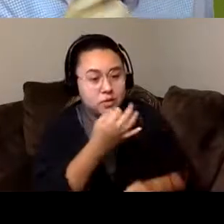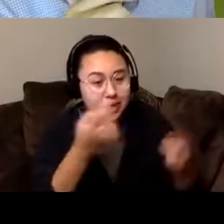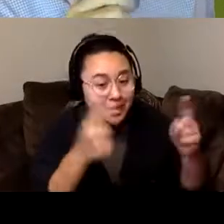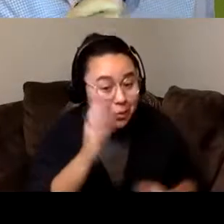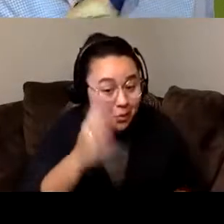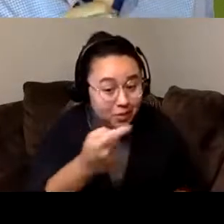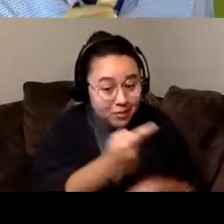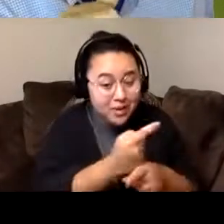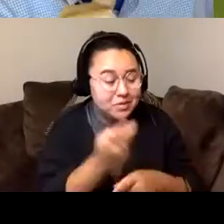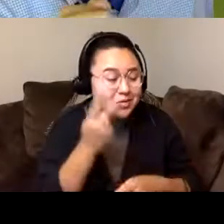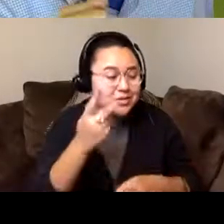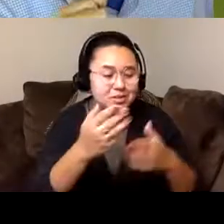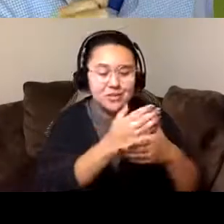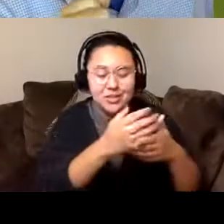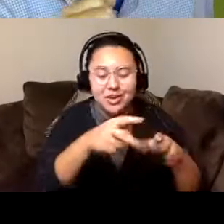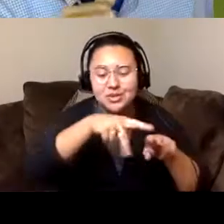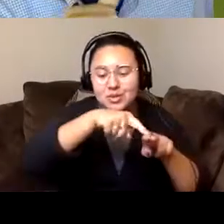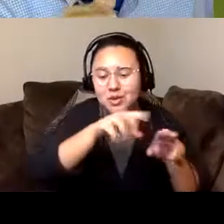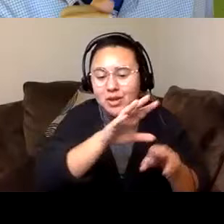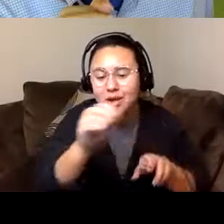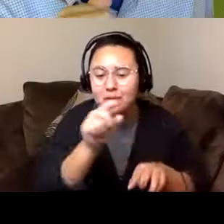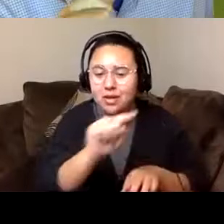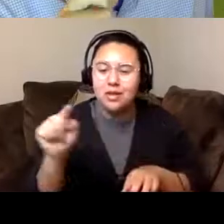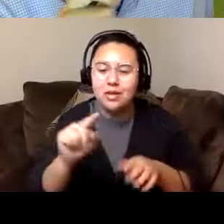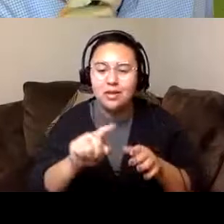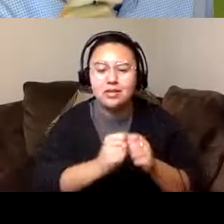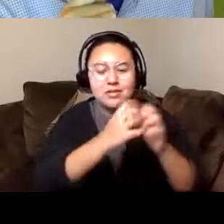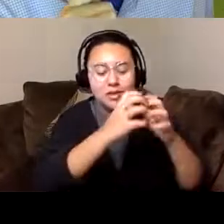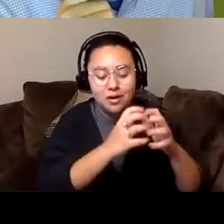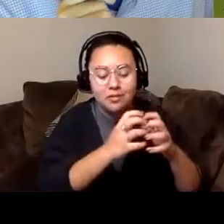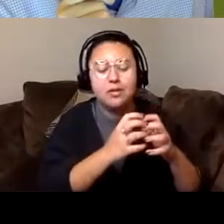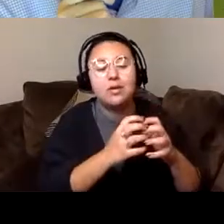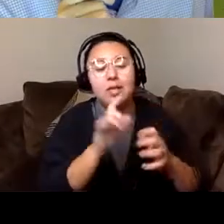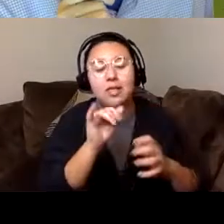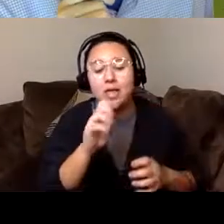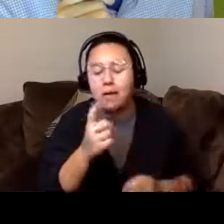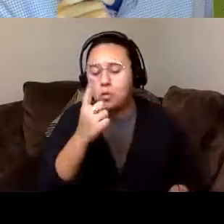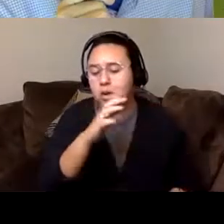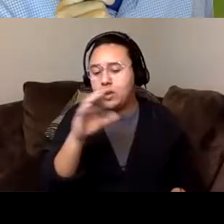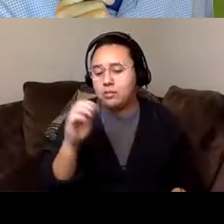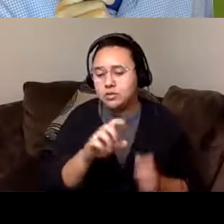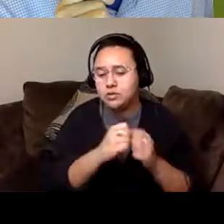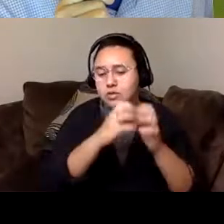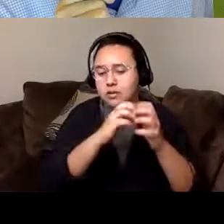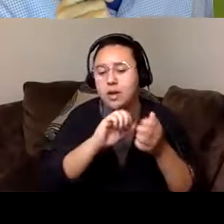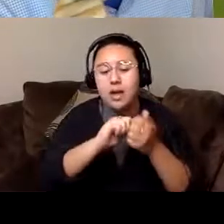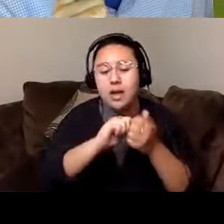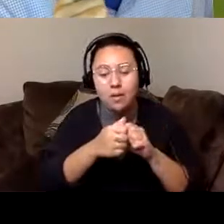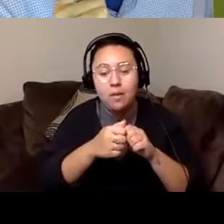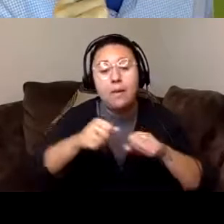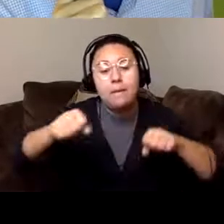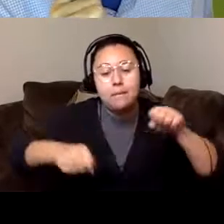see from the shared scooter companies that started up, right? Lime is one of those companies, actually started up as a pedal bike